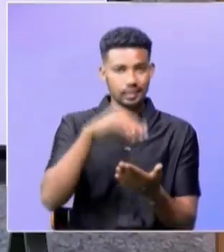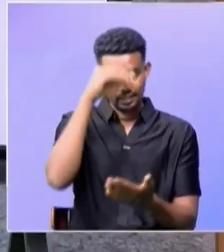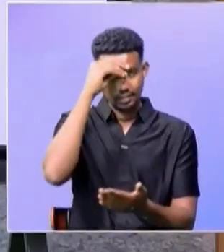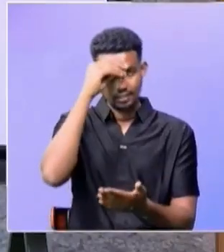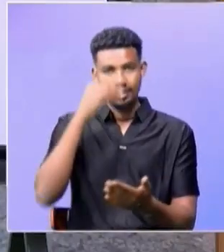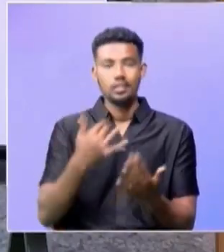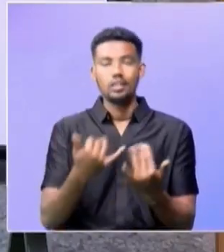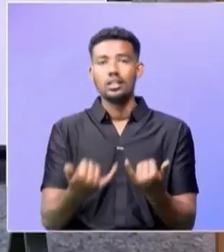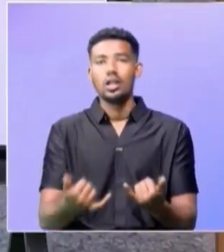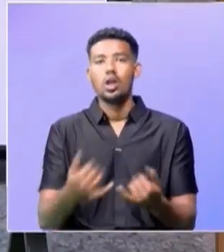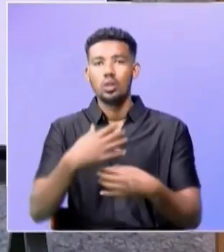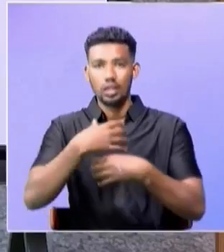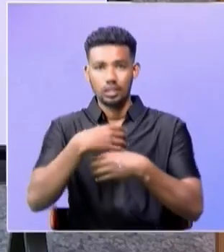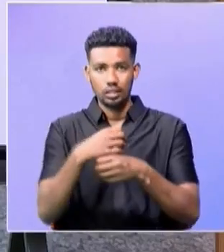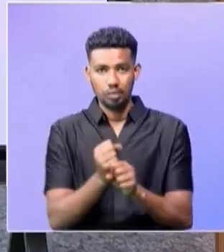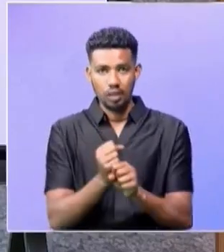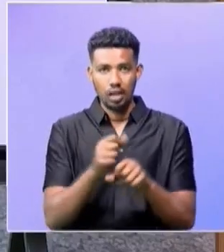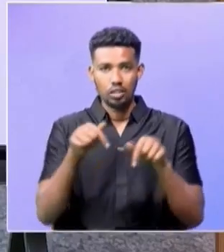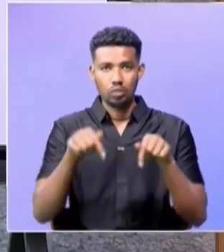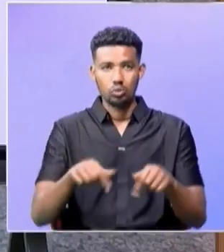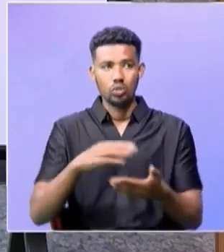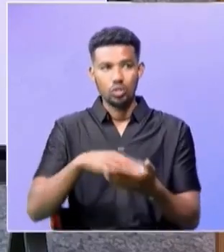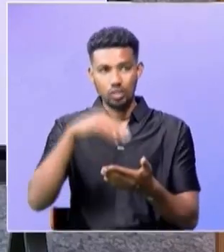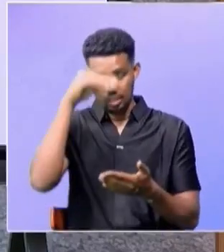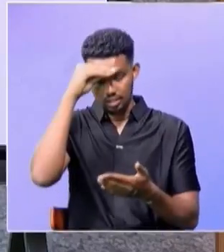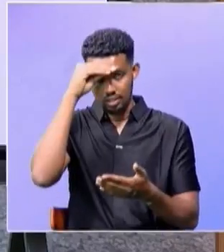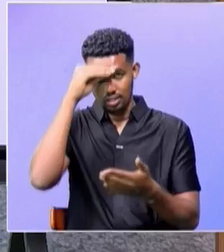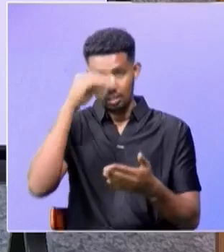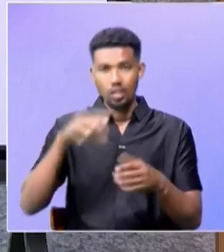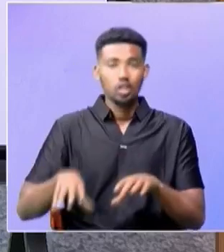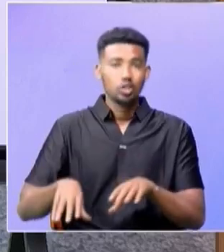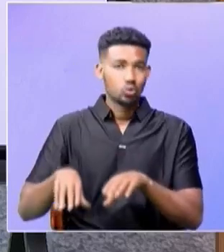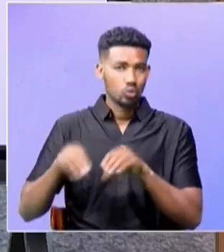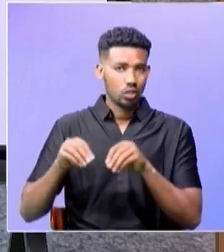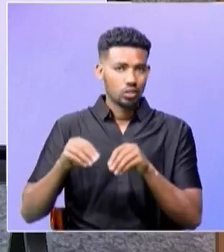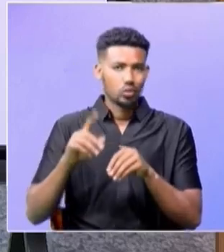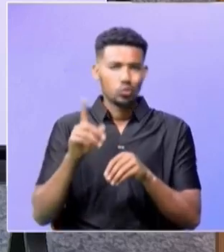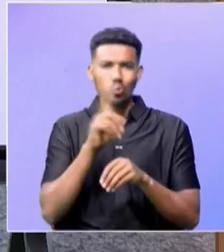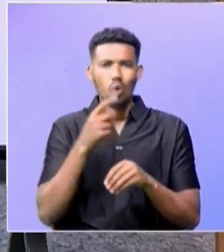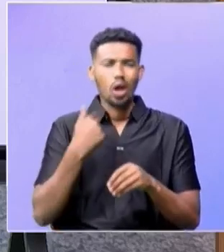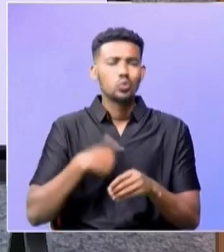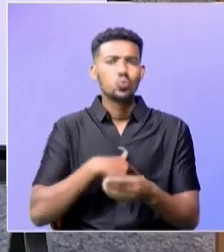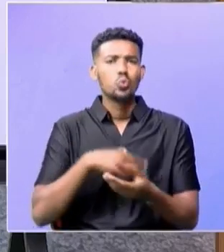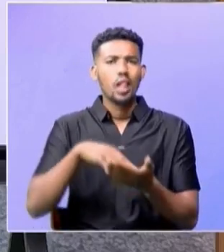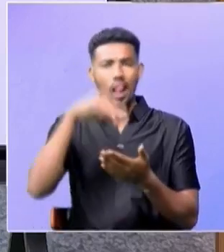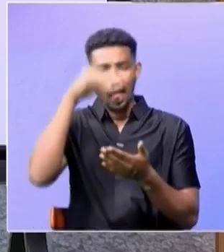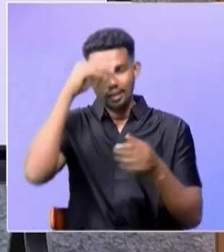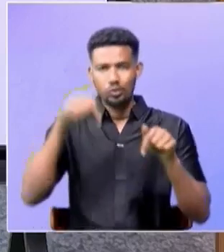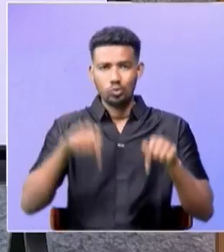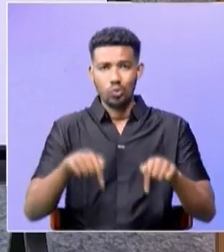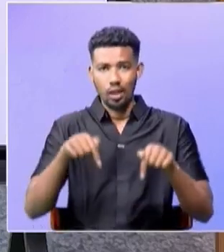Let us summarize our today's lesson. Students, what we learned today?